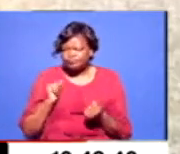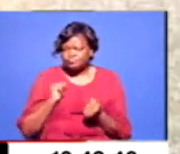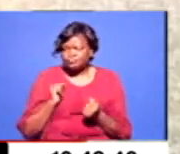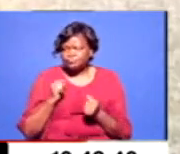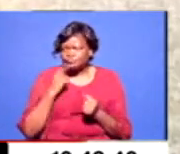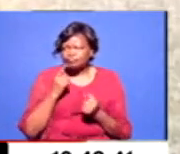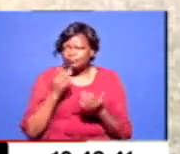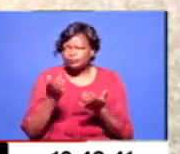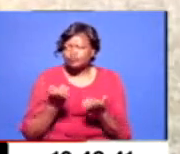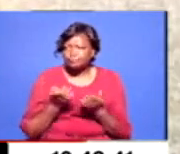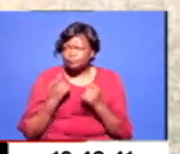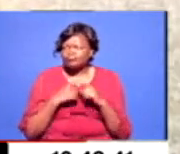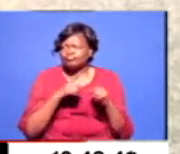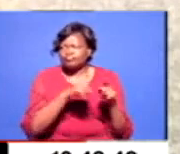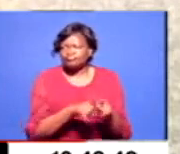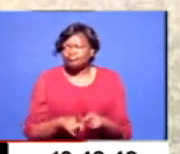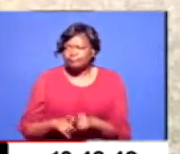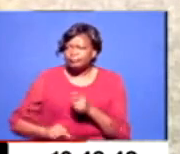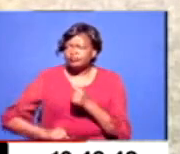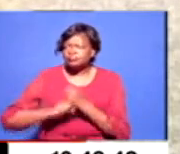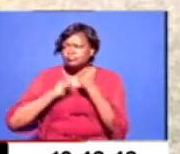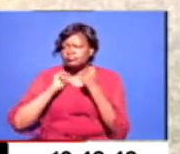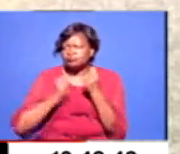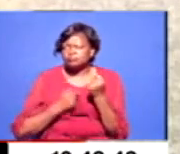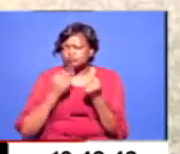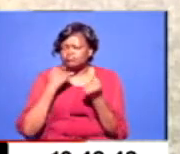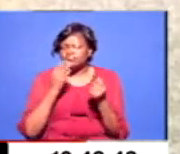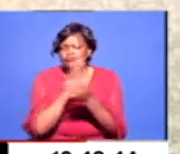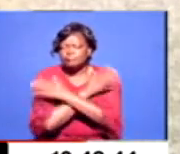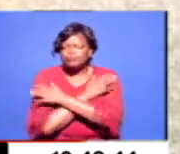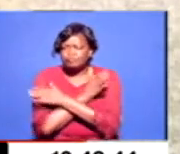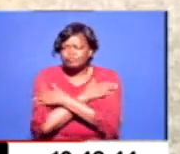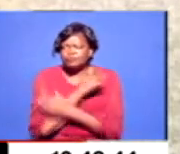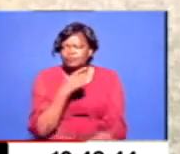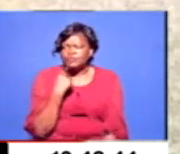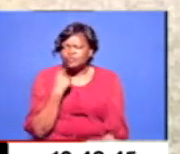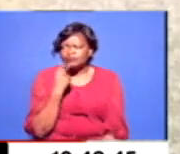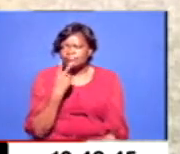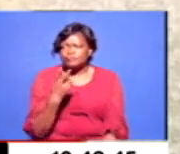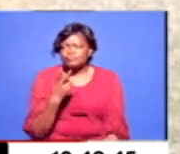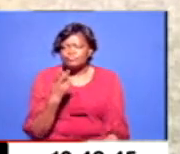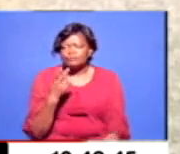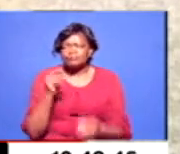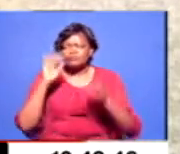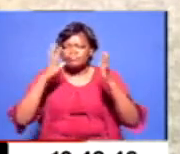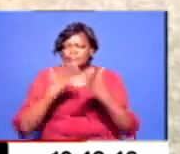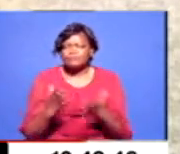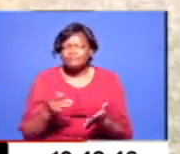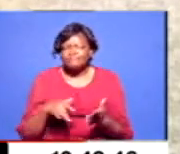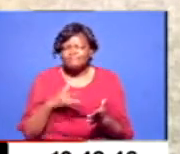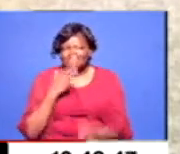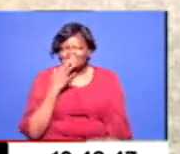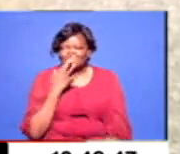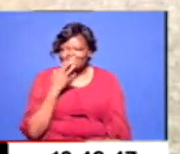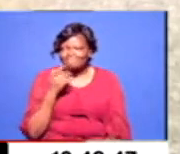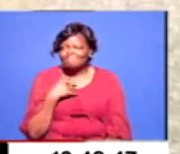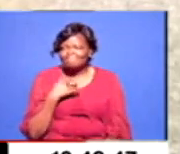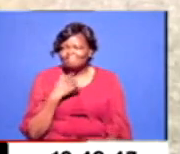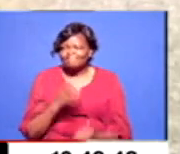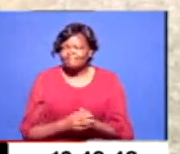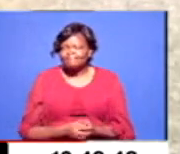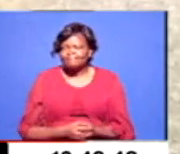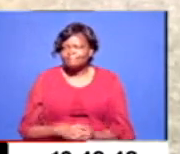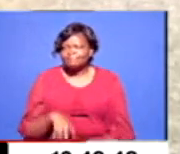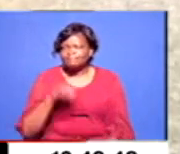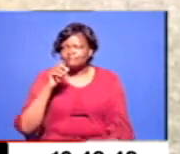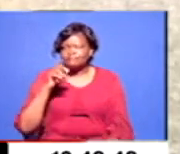in need, mm-hmm. but also to support us. We have friends who would see this noble cause and they be like, I have one packet,